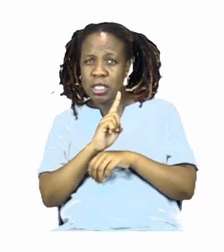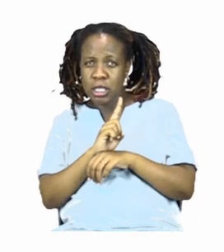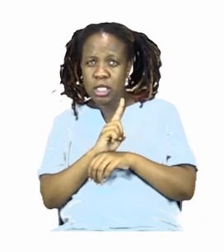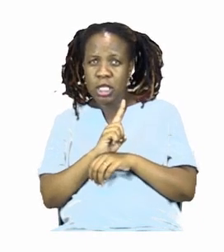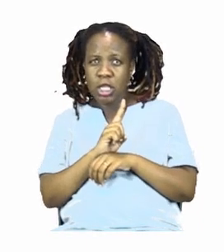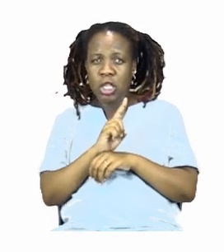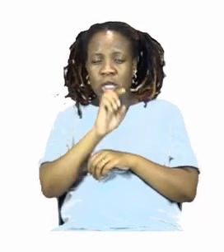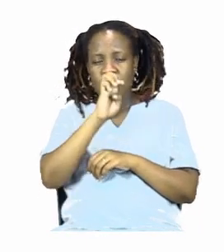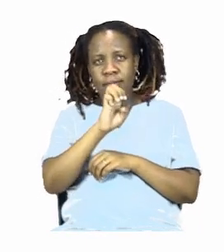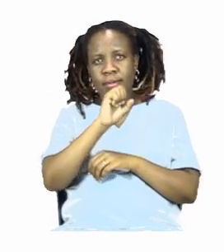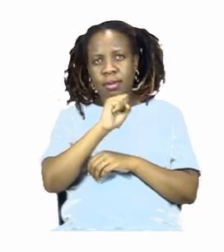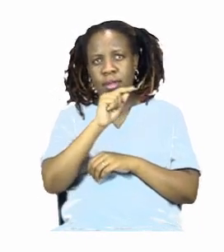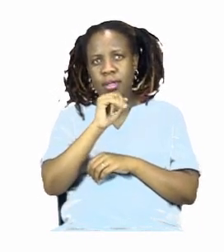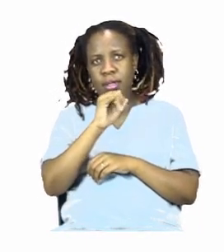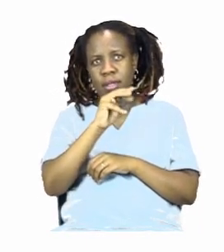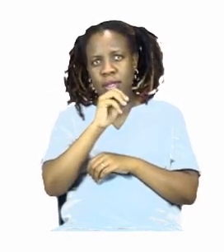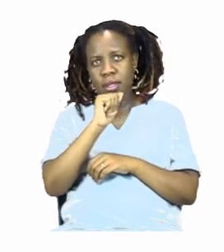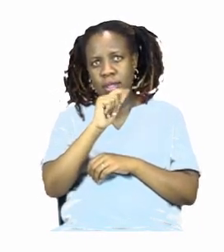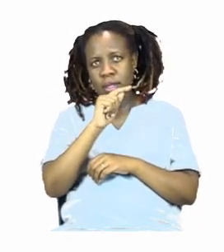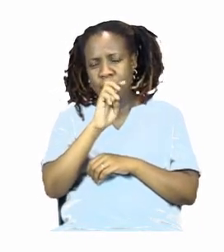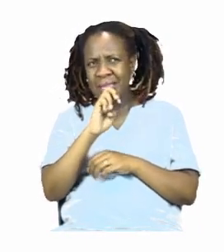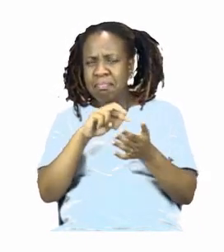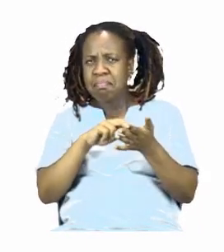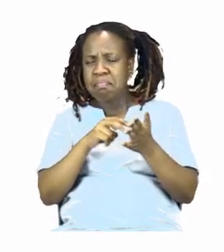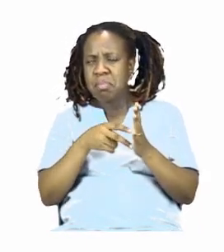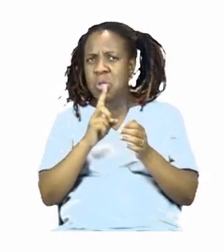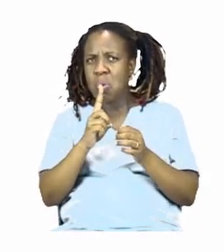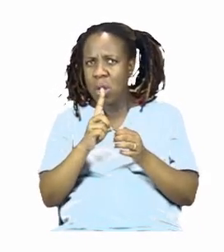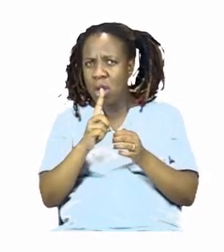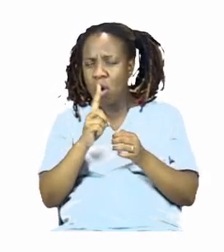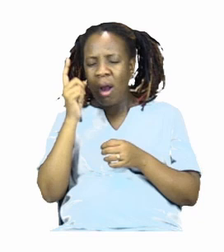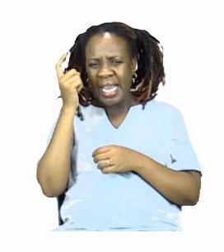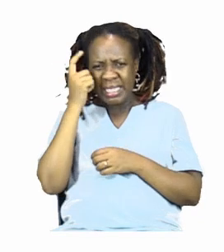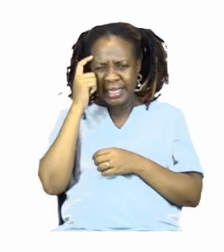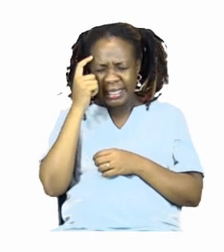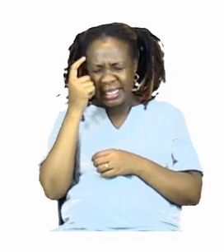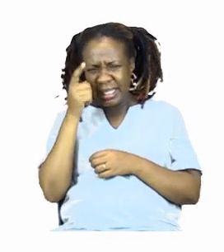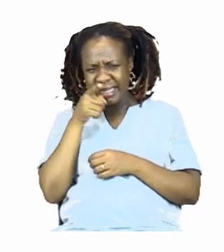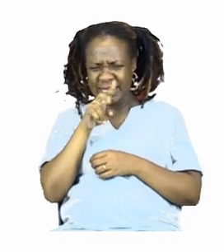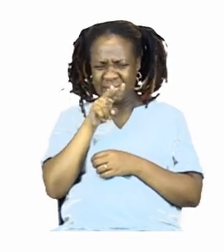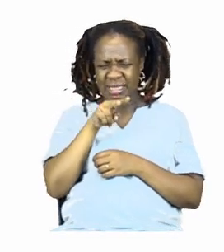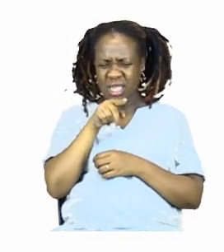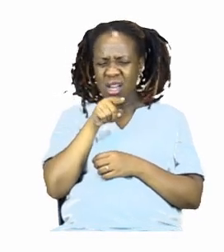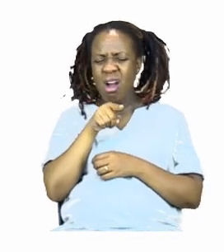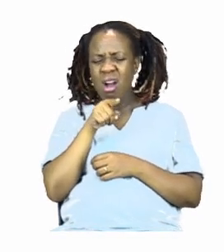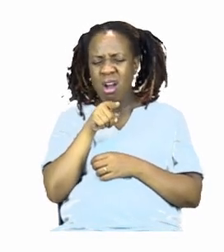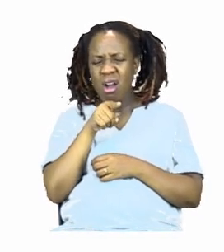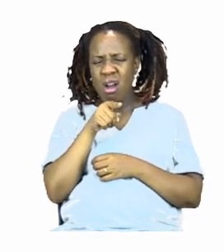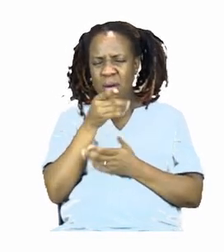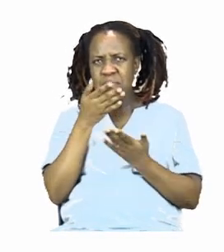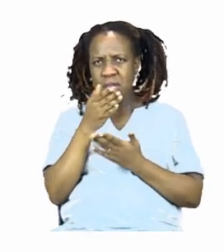measure, and then you record the height of each object. Now there you will see there's a